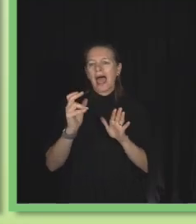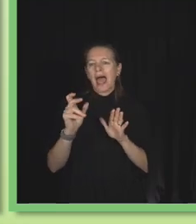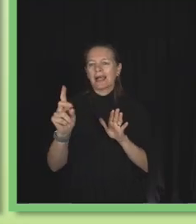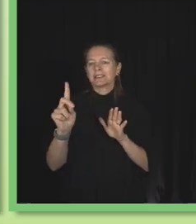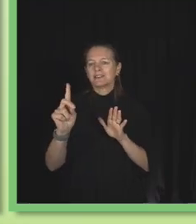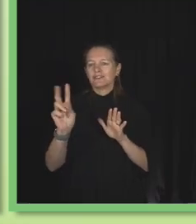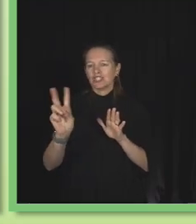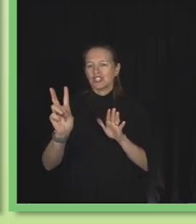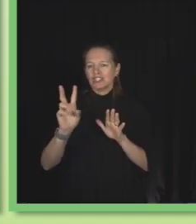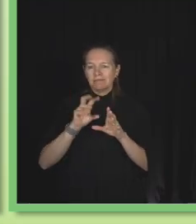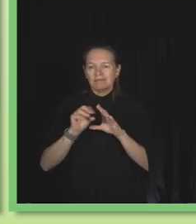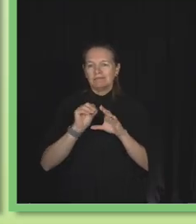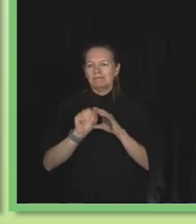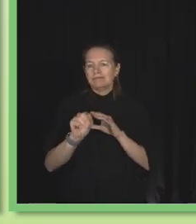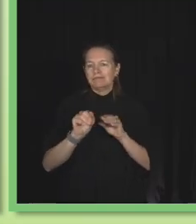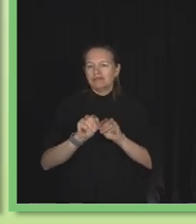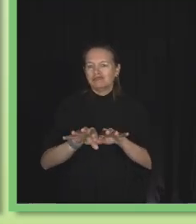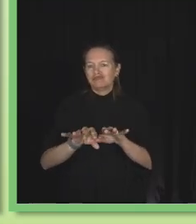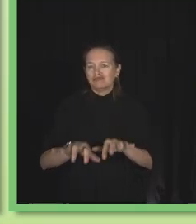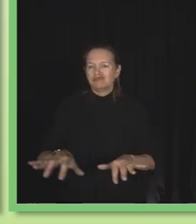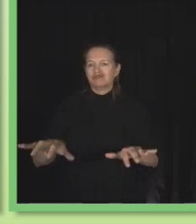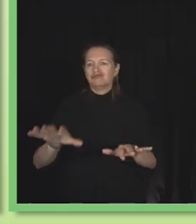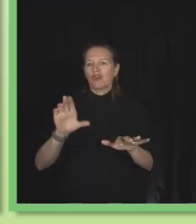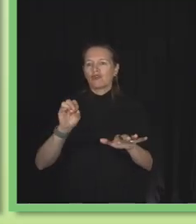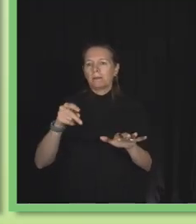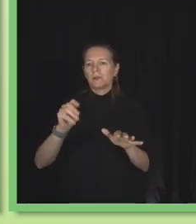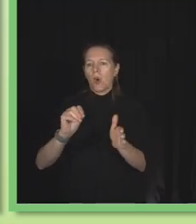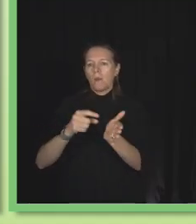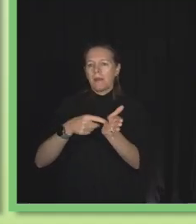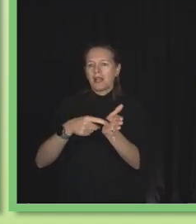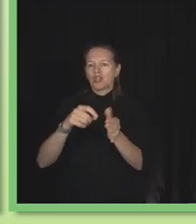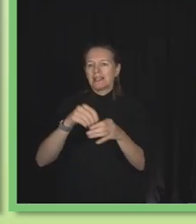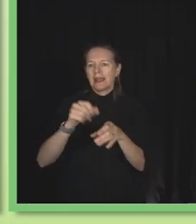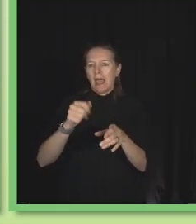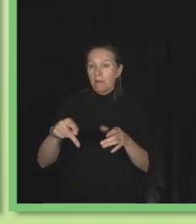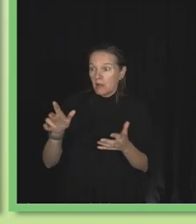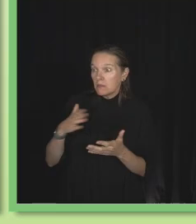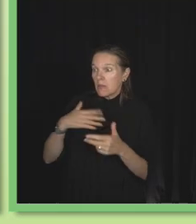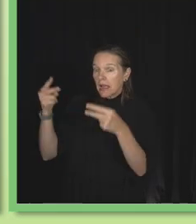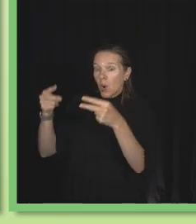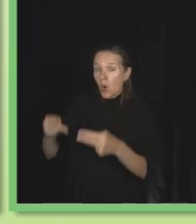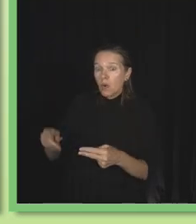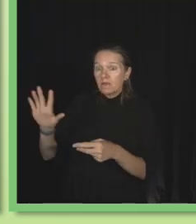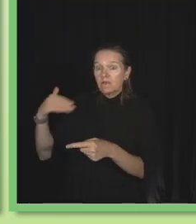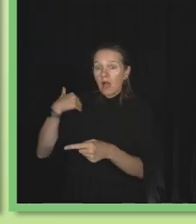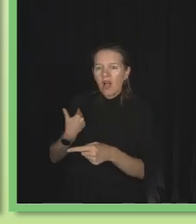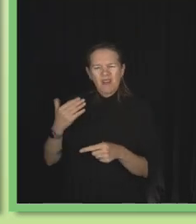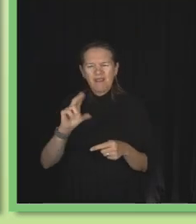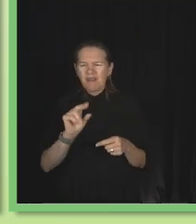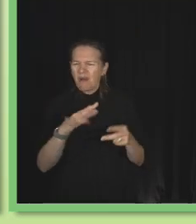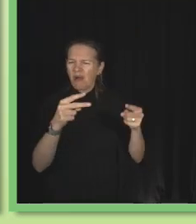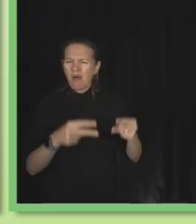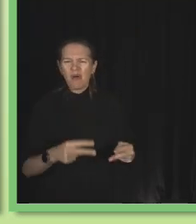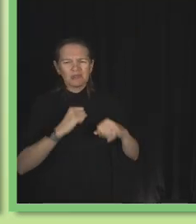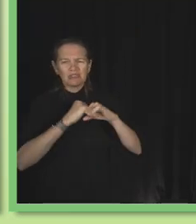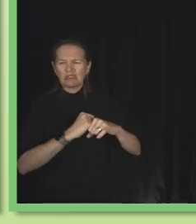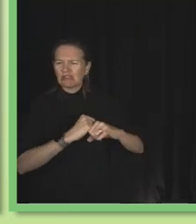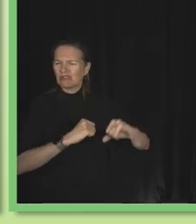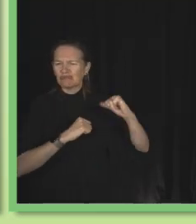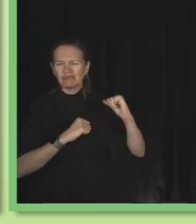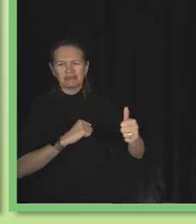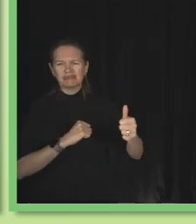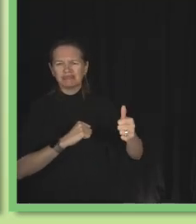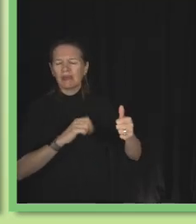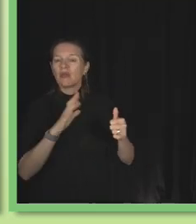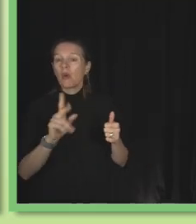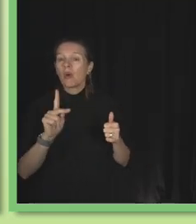the registry modified to inject the crypto miner in your app. So it's my code's fault? Oh, no, your code is totally secure. By the